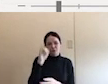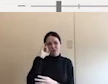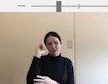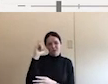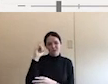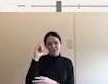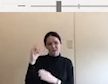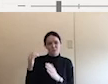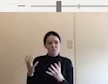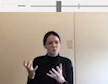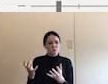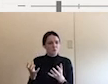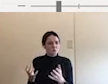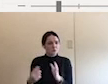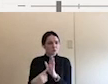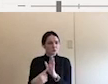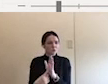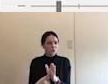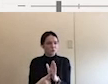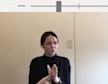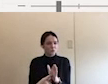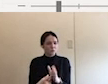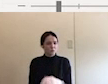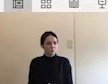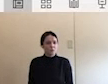convey is